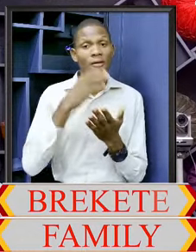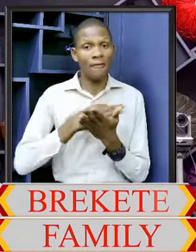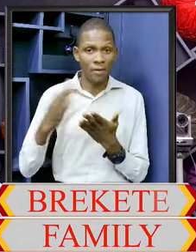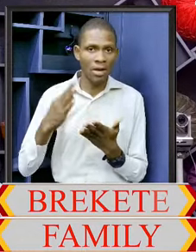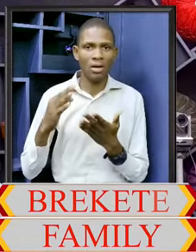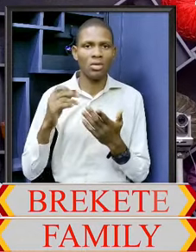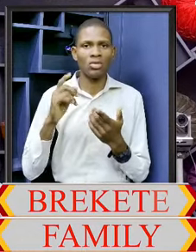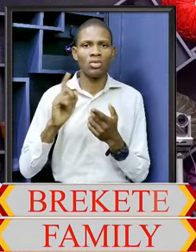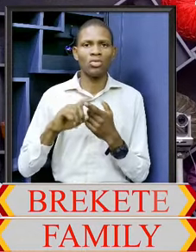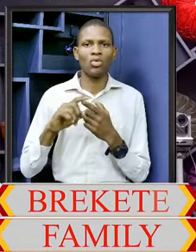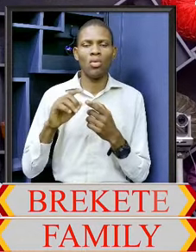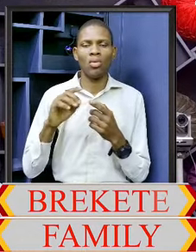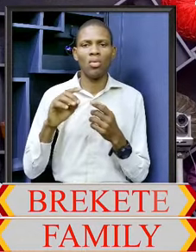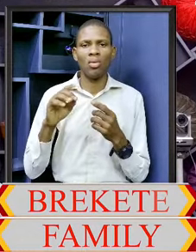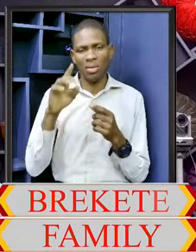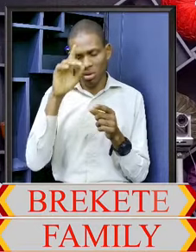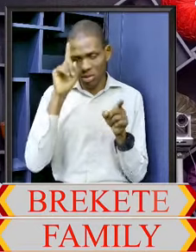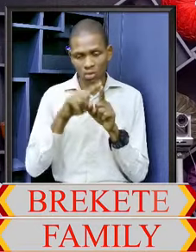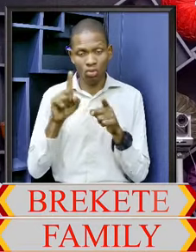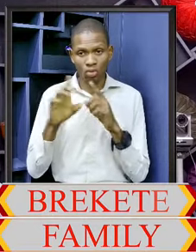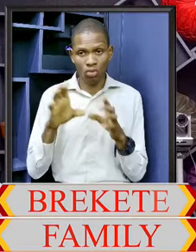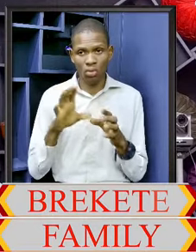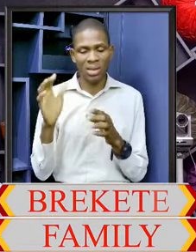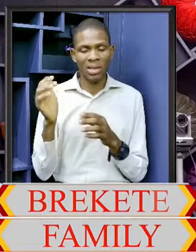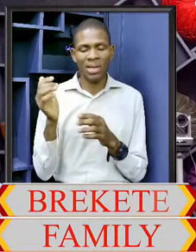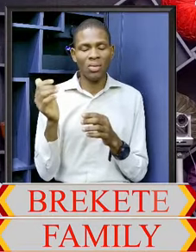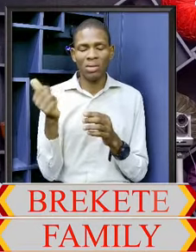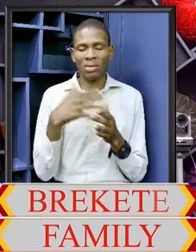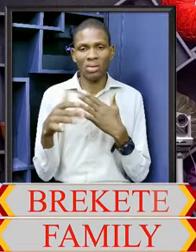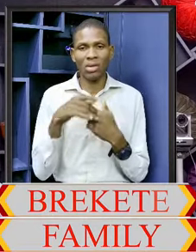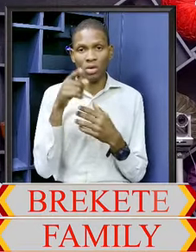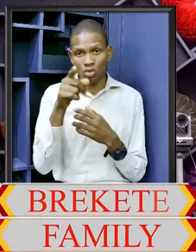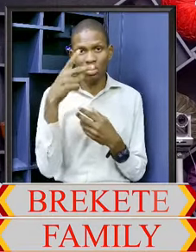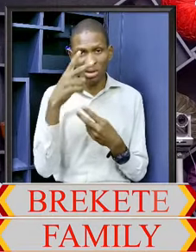do anything, you see.